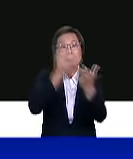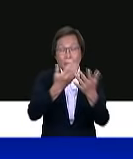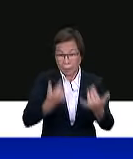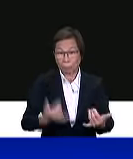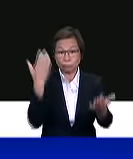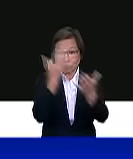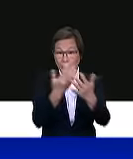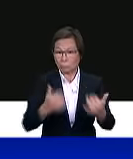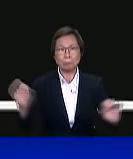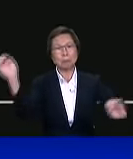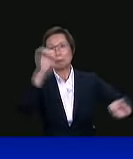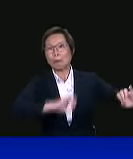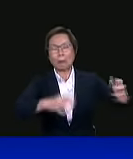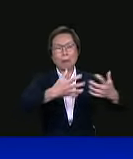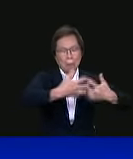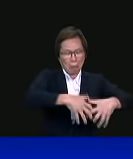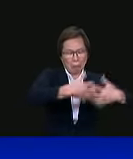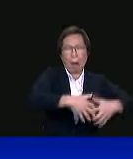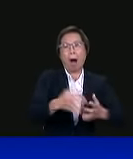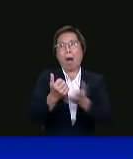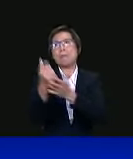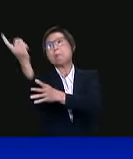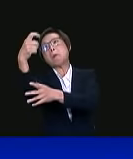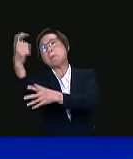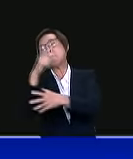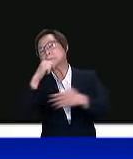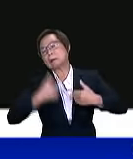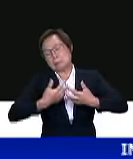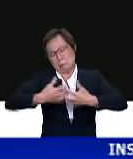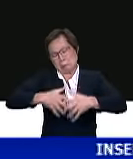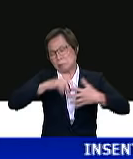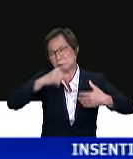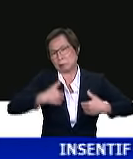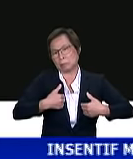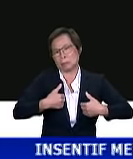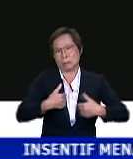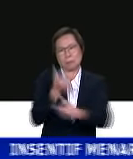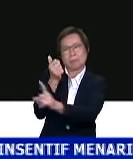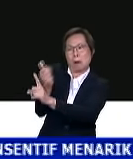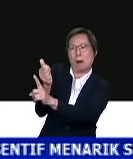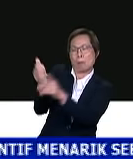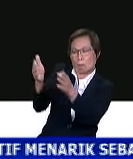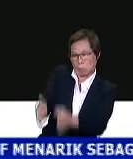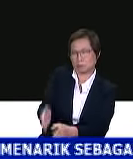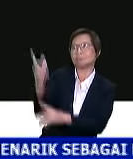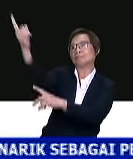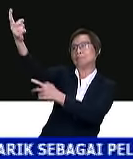got no machinery that can assist us in terms of harvesting. So it's being done by it has to be done